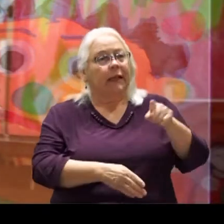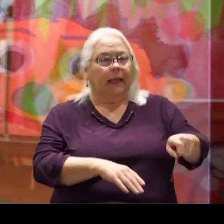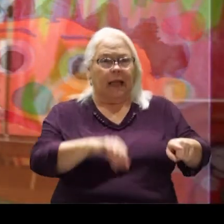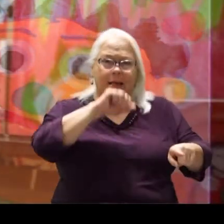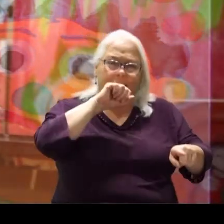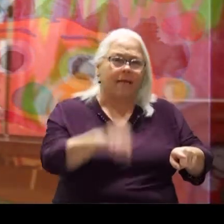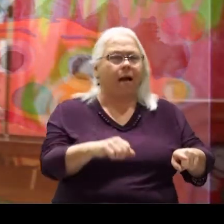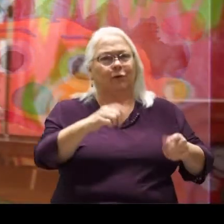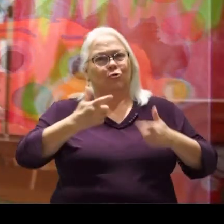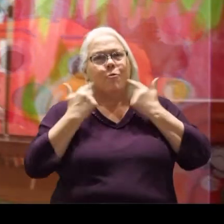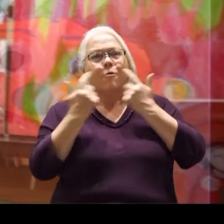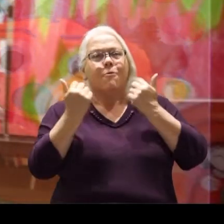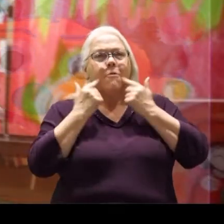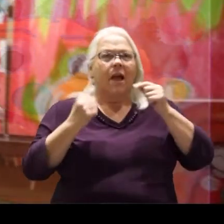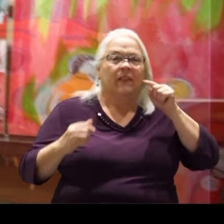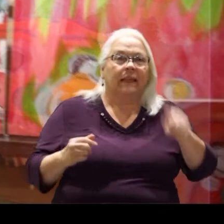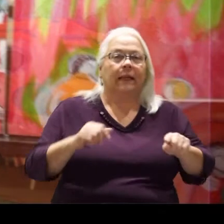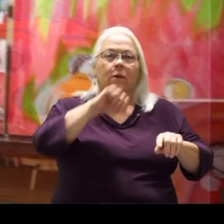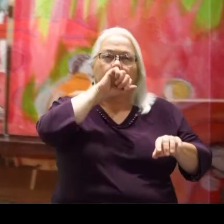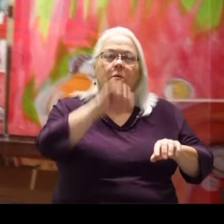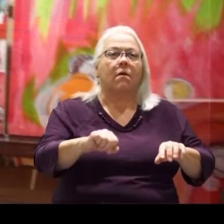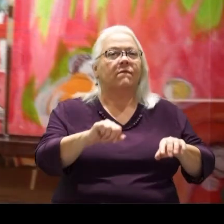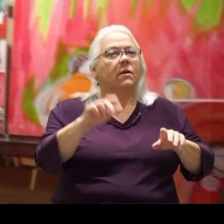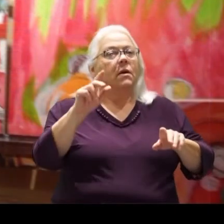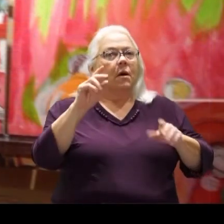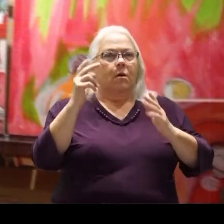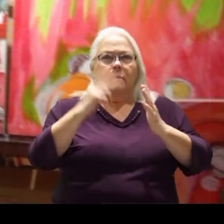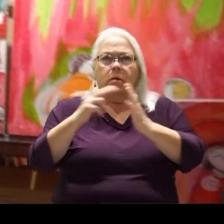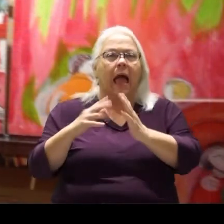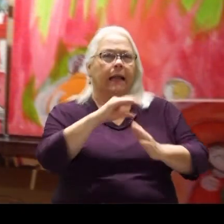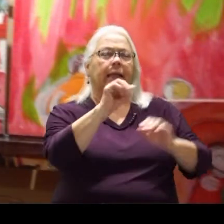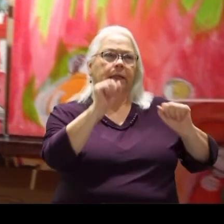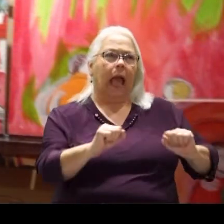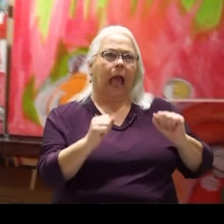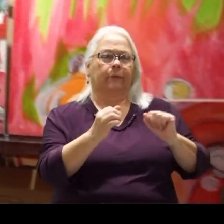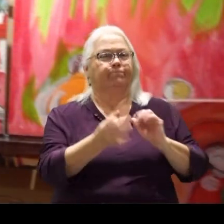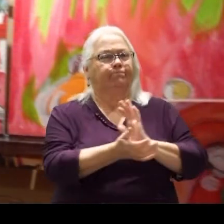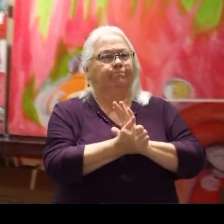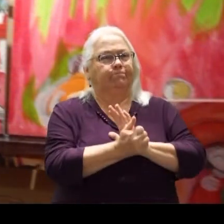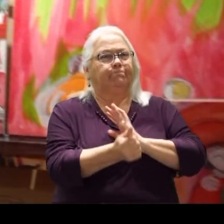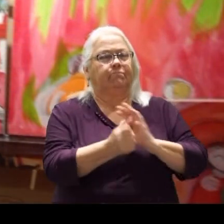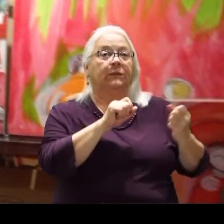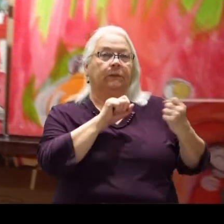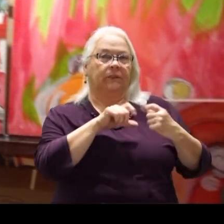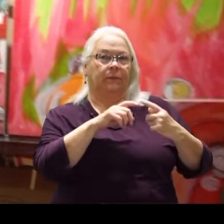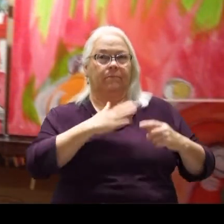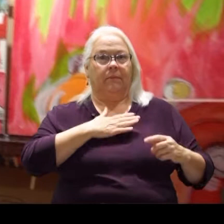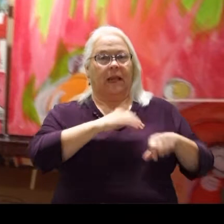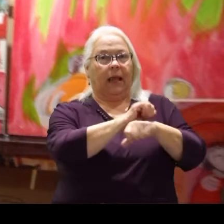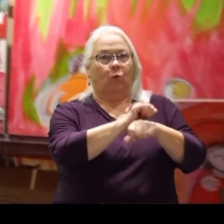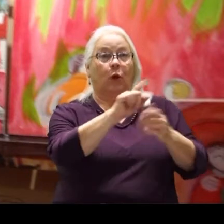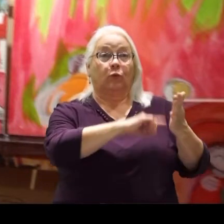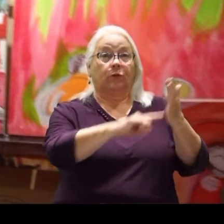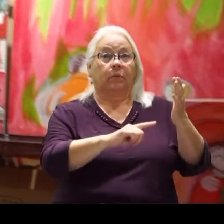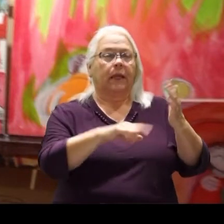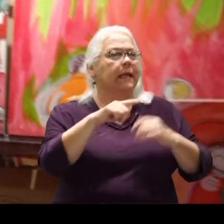laugh, loved to be the center of attention, and was quite able to critique my work. He also had an enormous sensitivity to